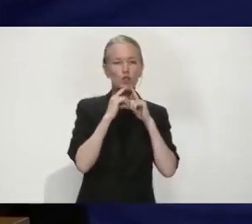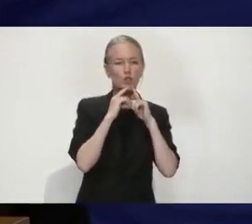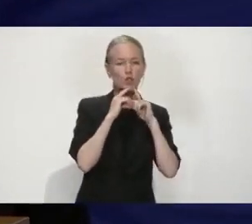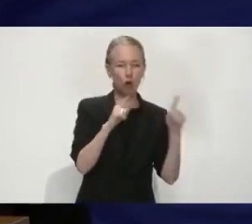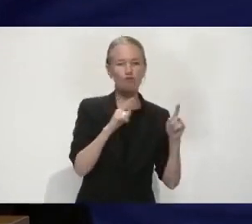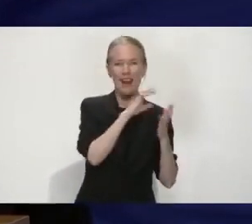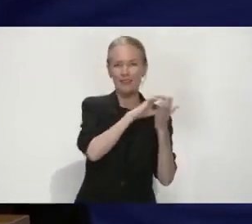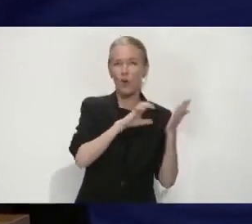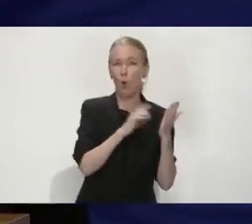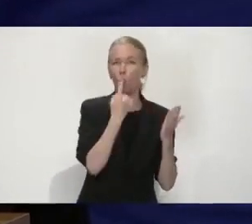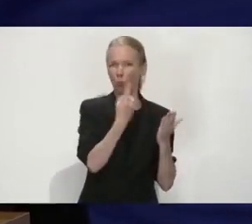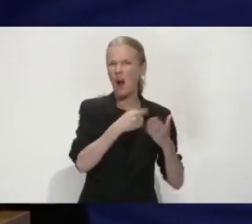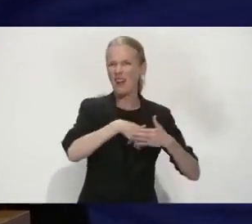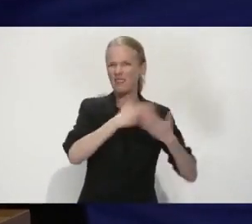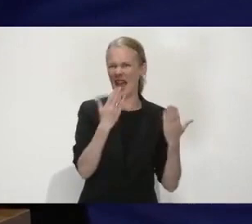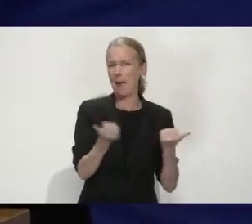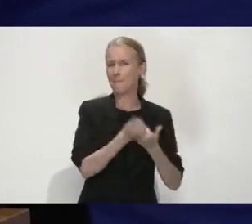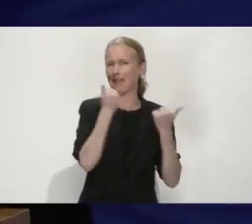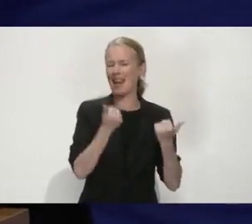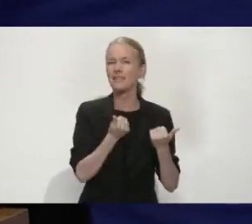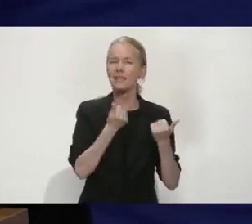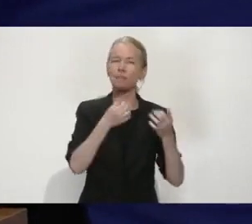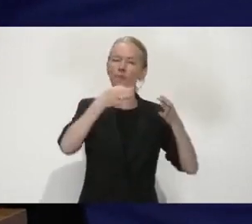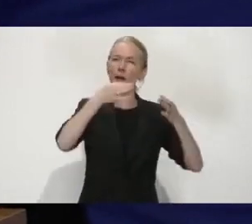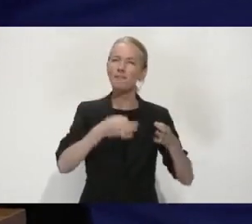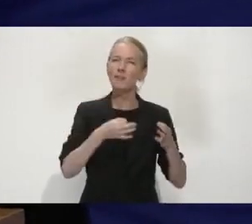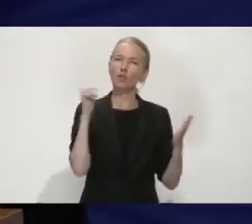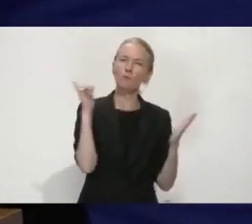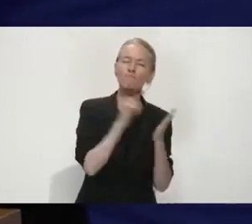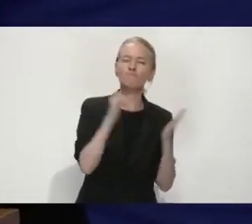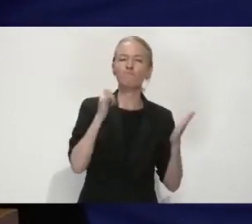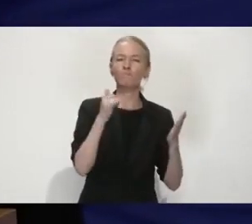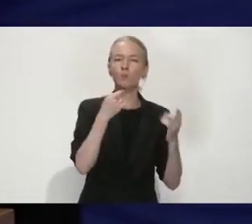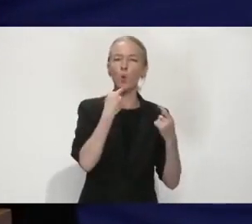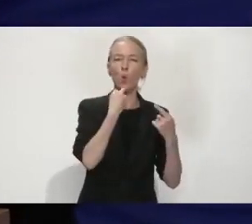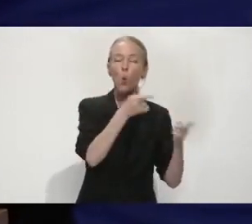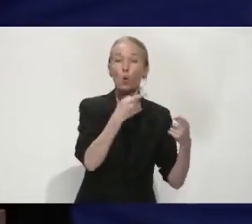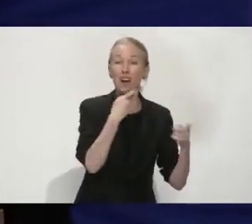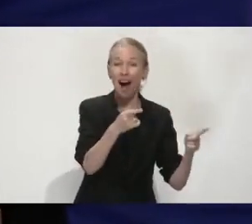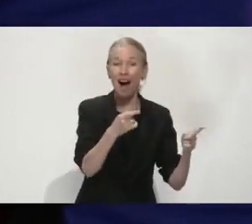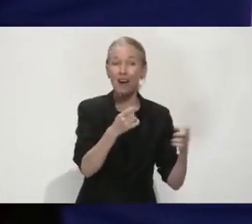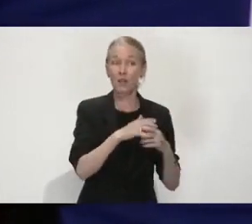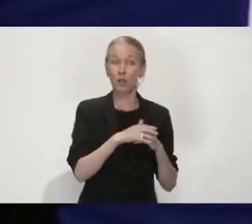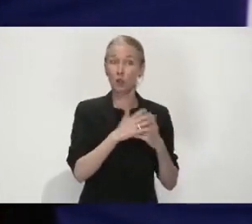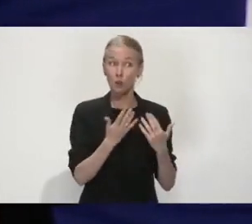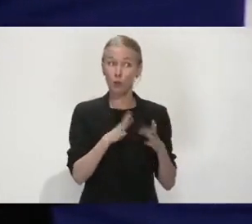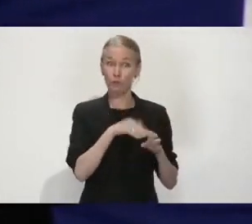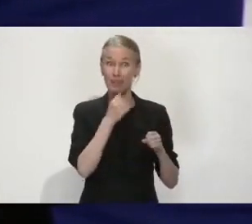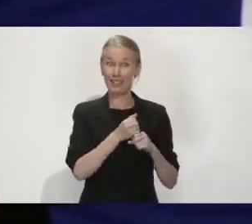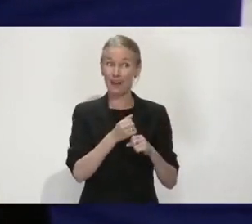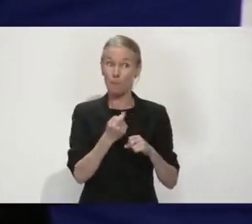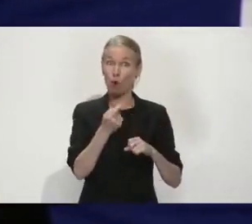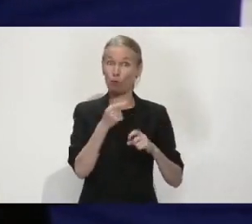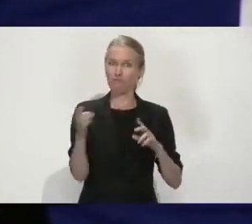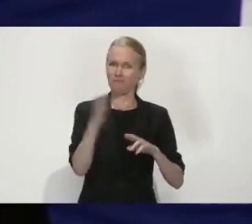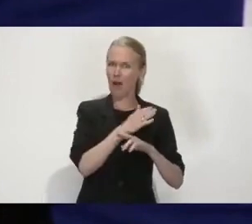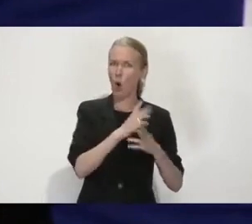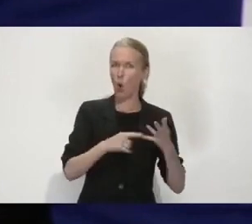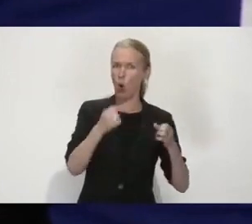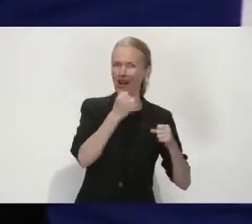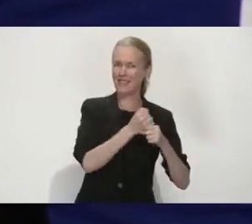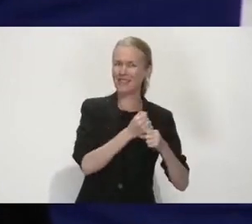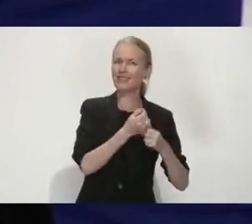mandatory testing regime, that we were going to start a rollout of regular testing of our staff so that we could